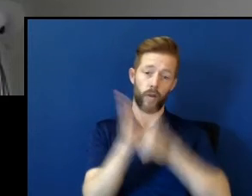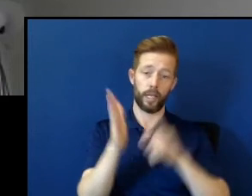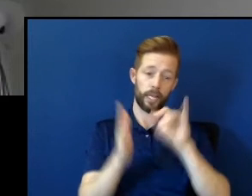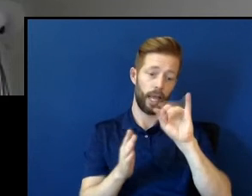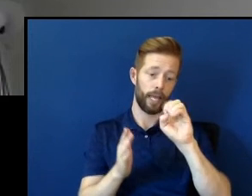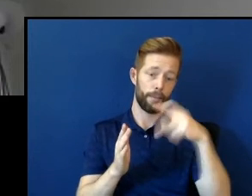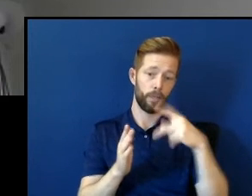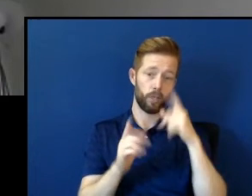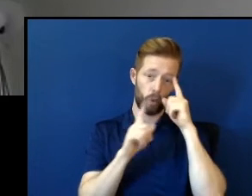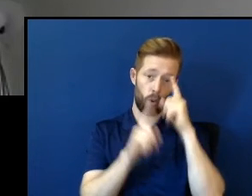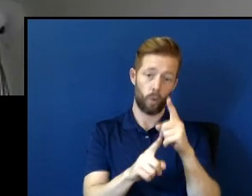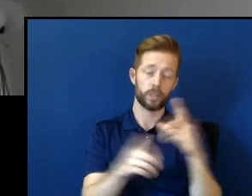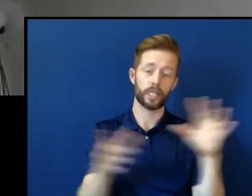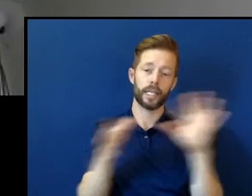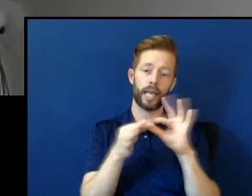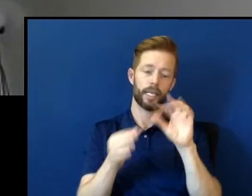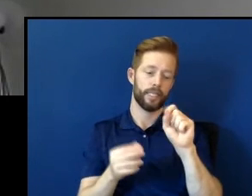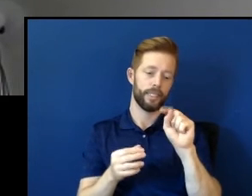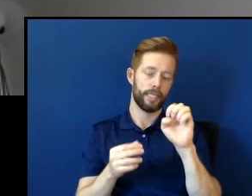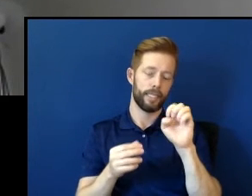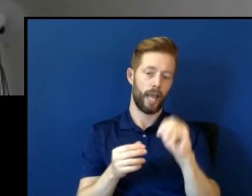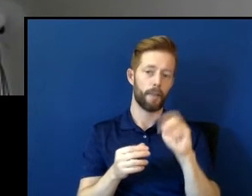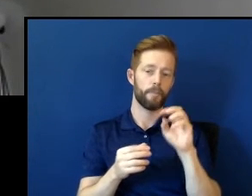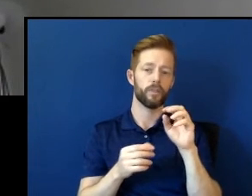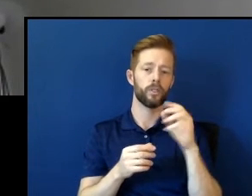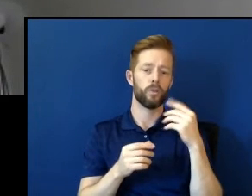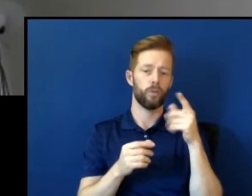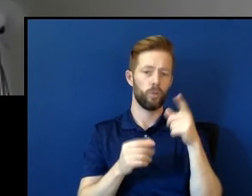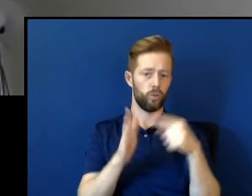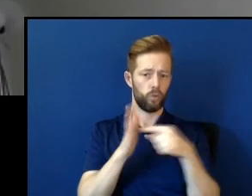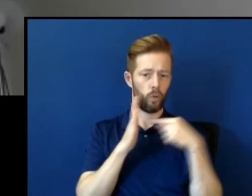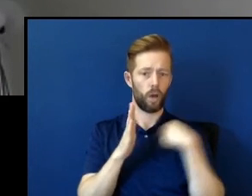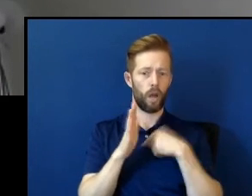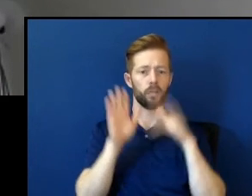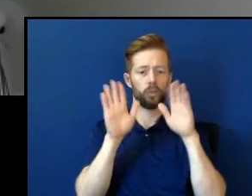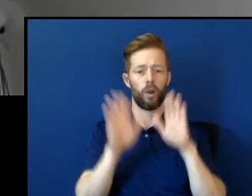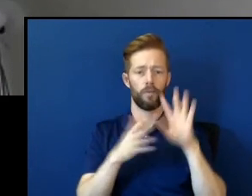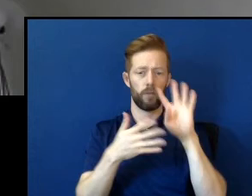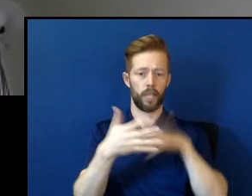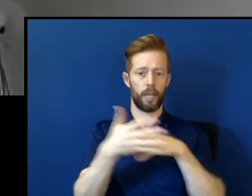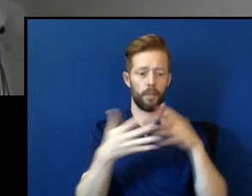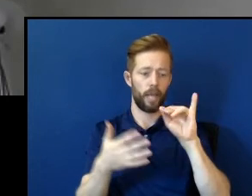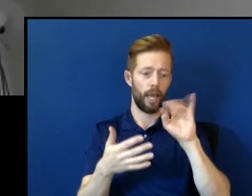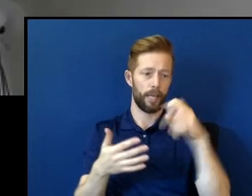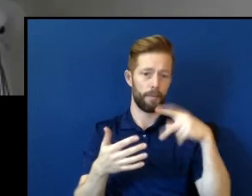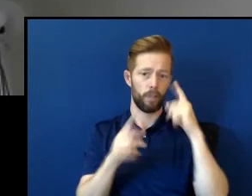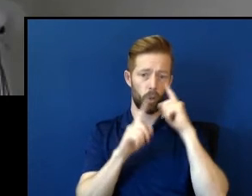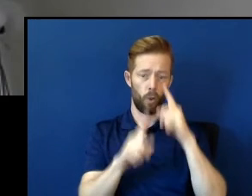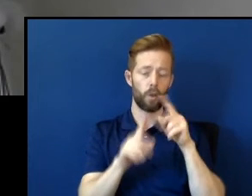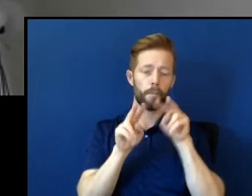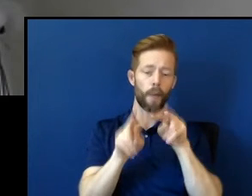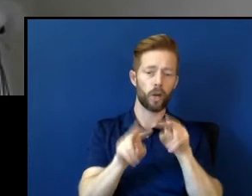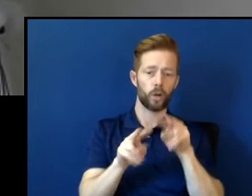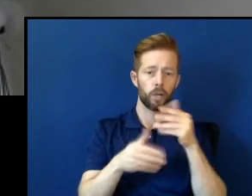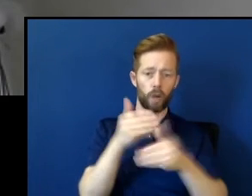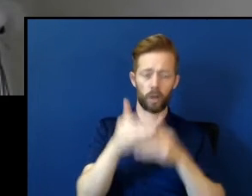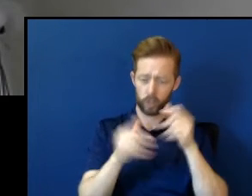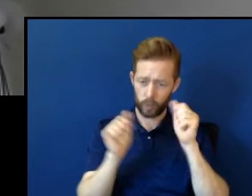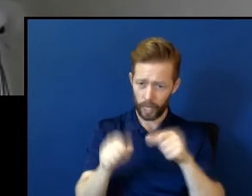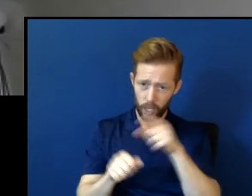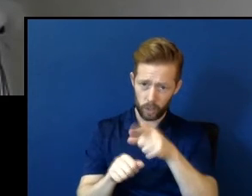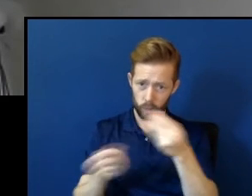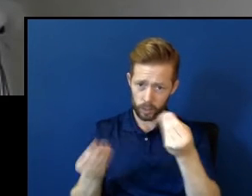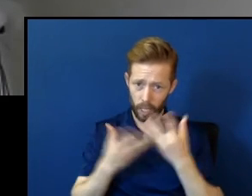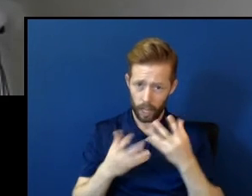you also talk about writing IEP goals by connecting STEM. So, and you also showed us like a wonderful table of the IEP goal